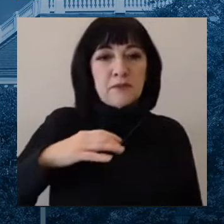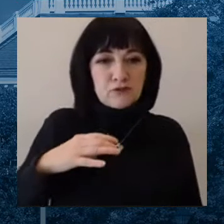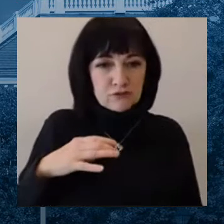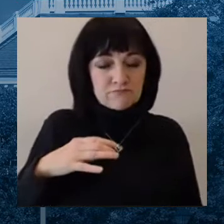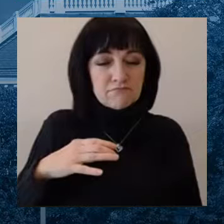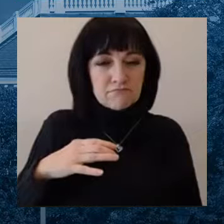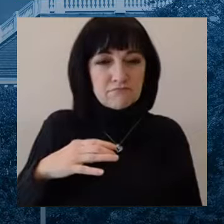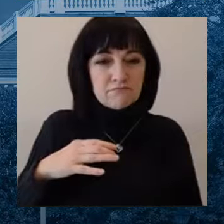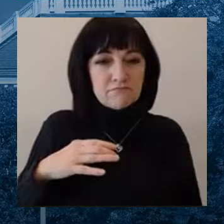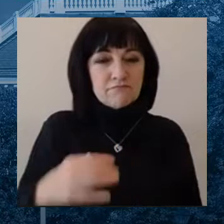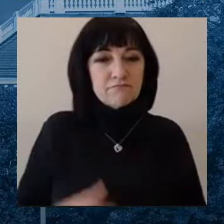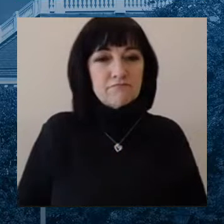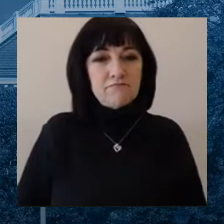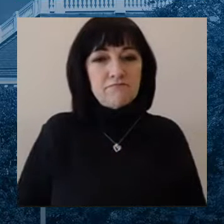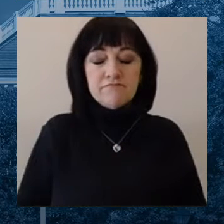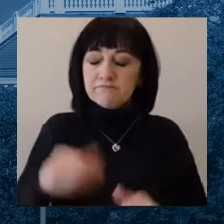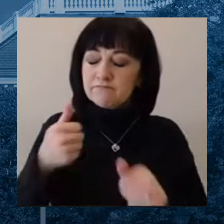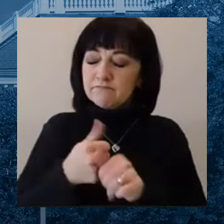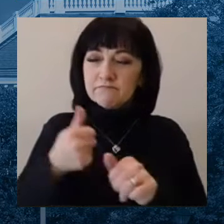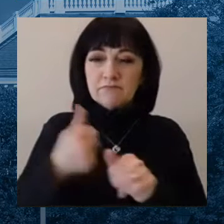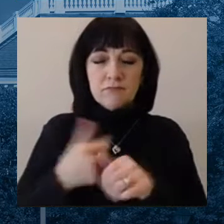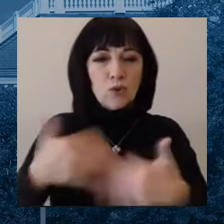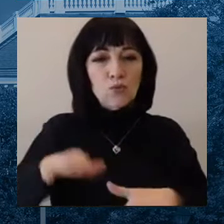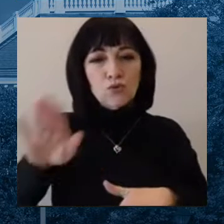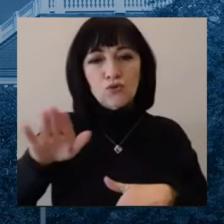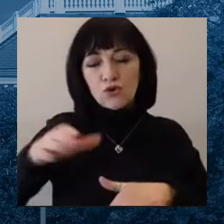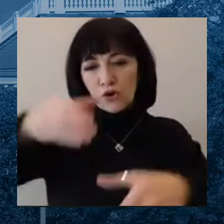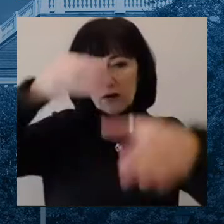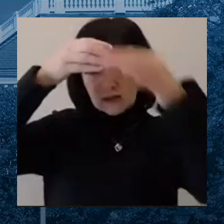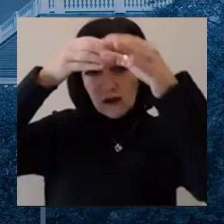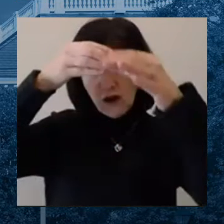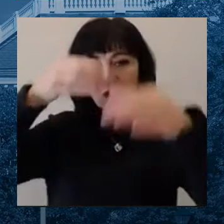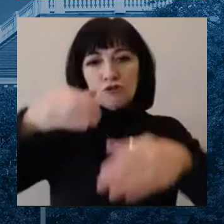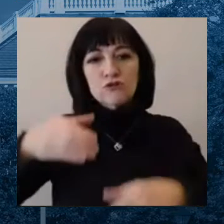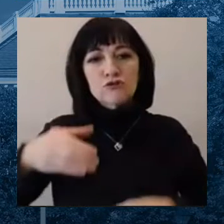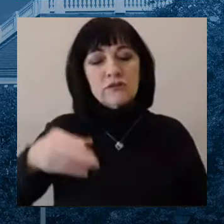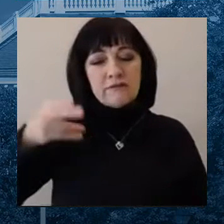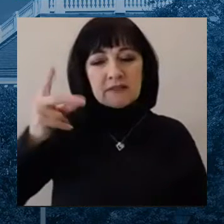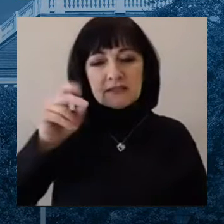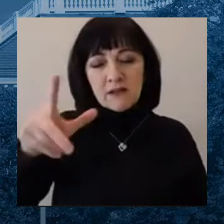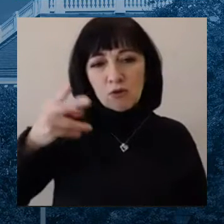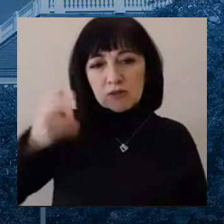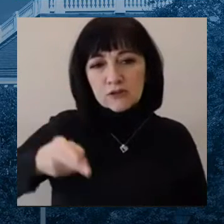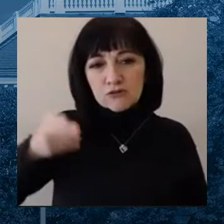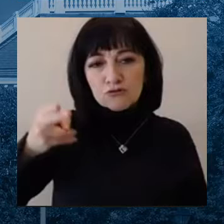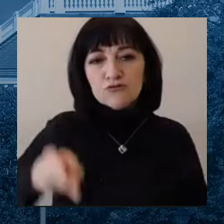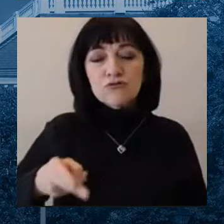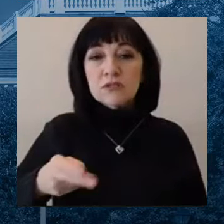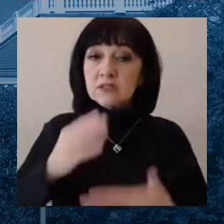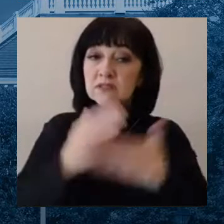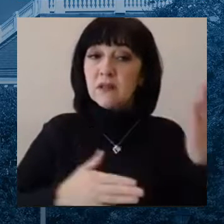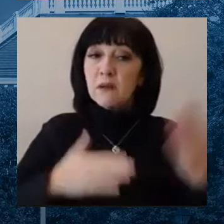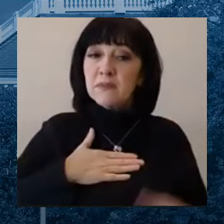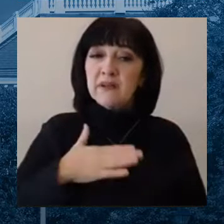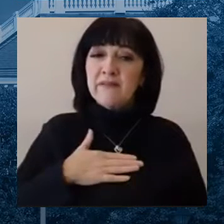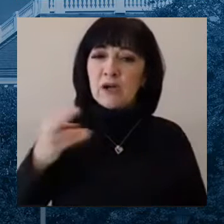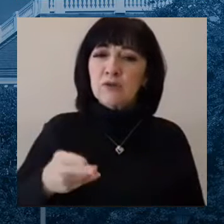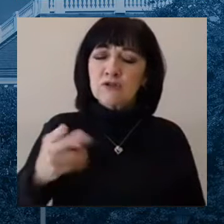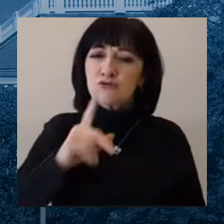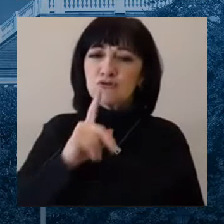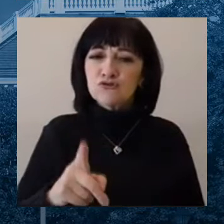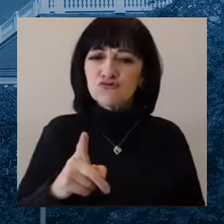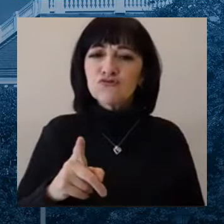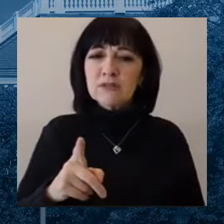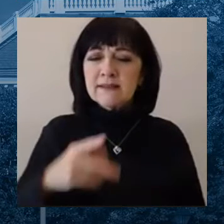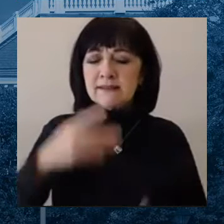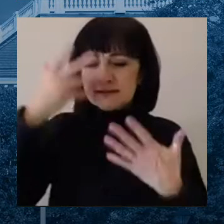and just a fount of knowledge of Delaware's history, some of which is not pleasant history, but history that we all need to